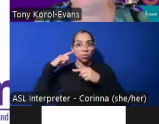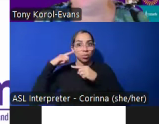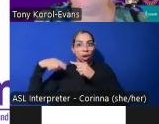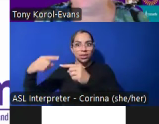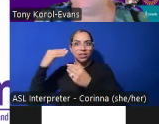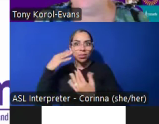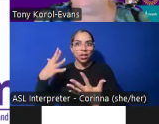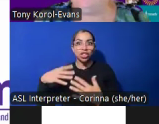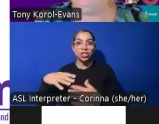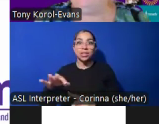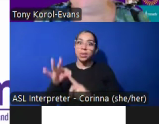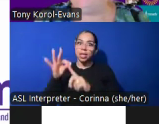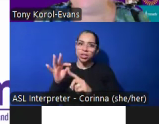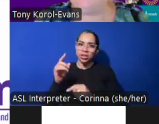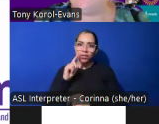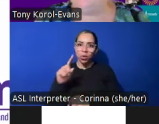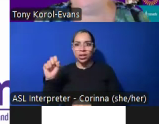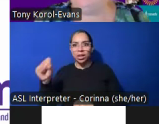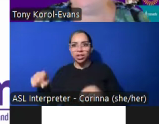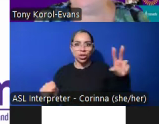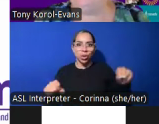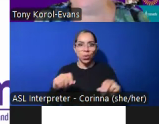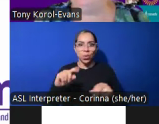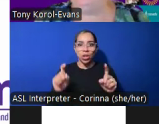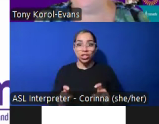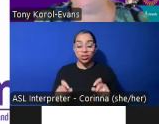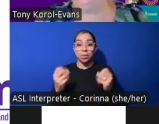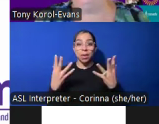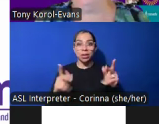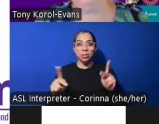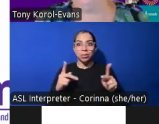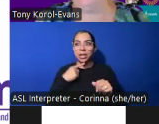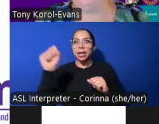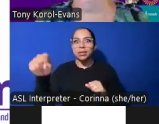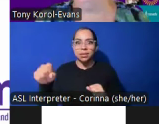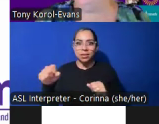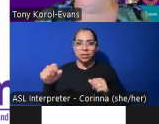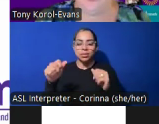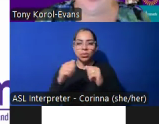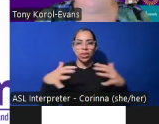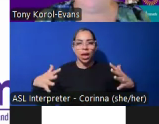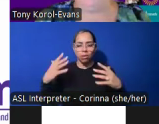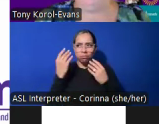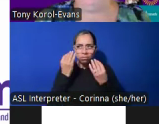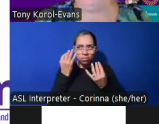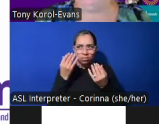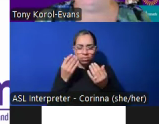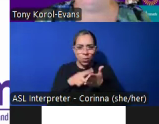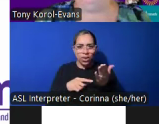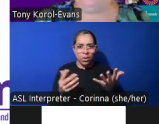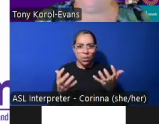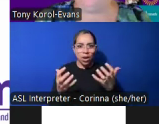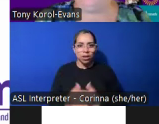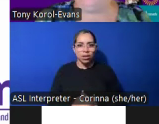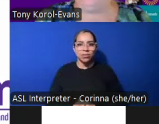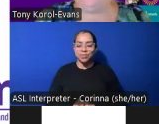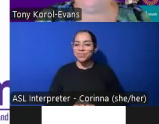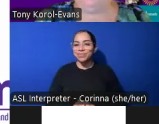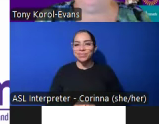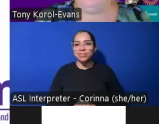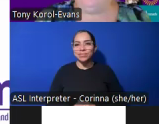no questions. A lot of people tend to say yes off of instinct without really taking into account what they want. Yeah, and I think that it's